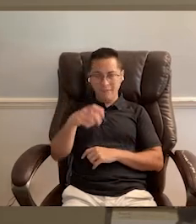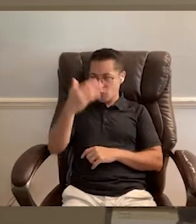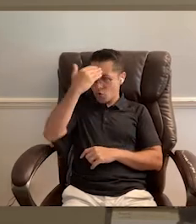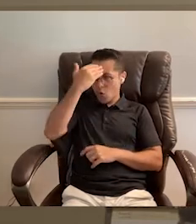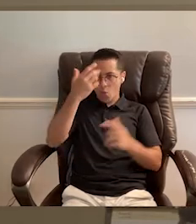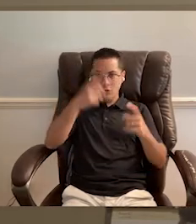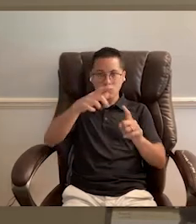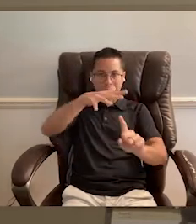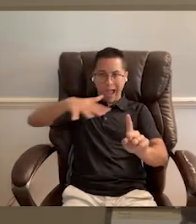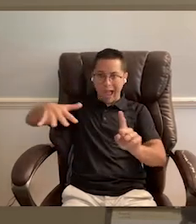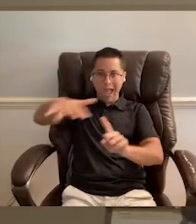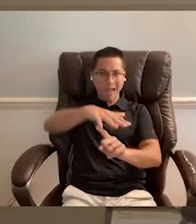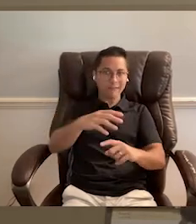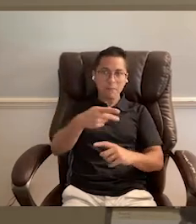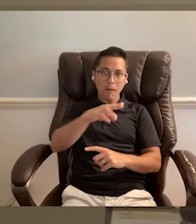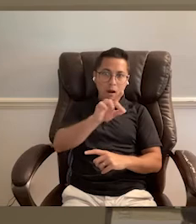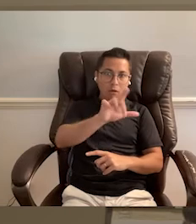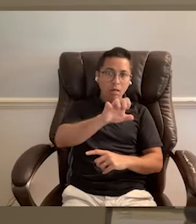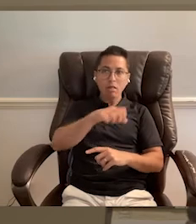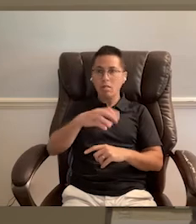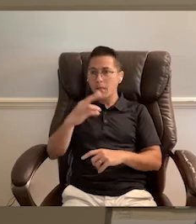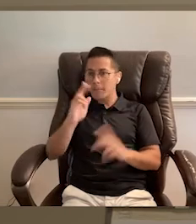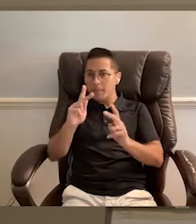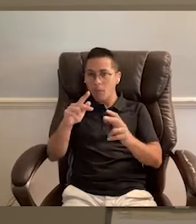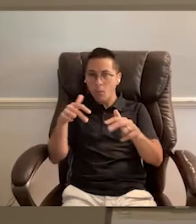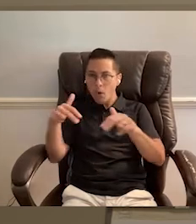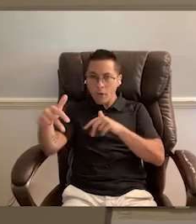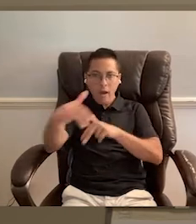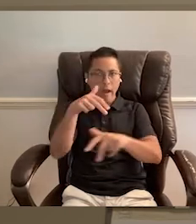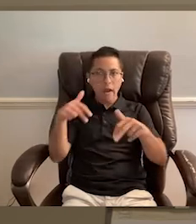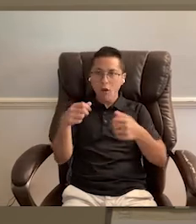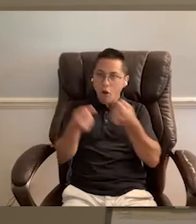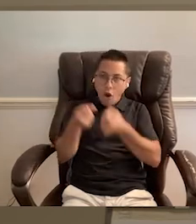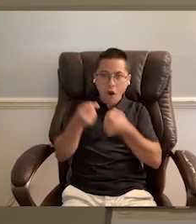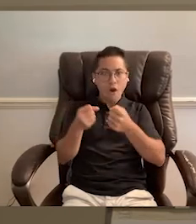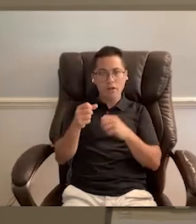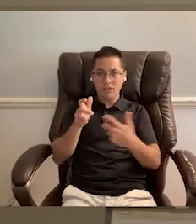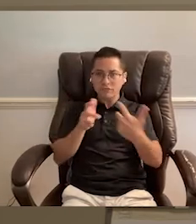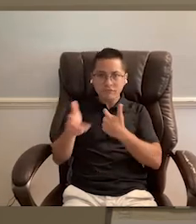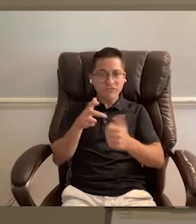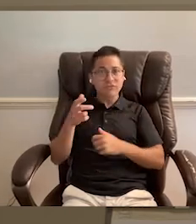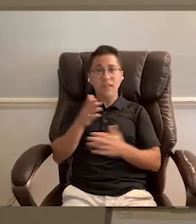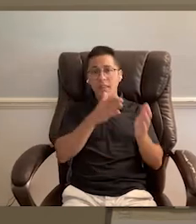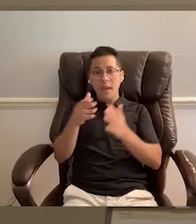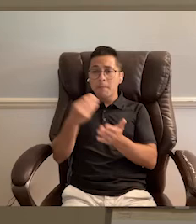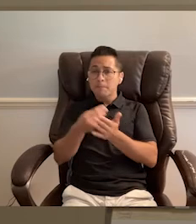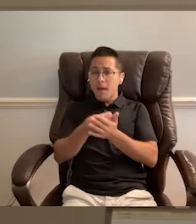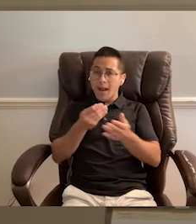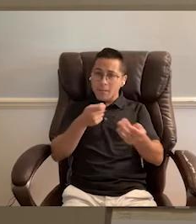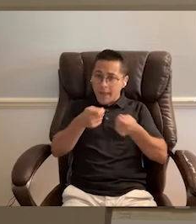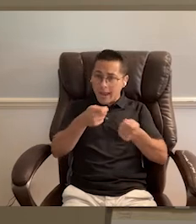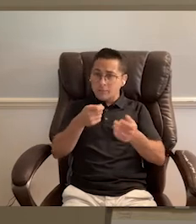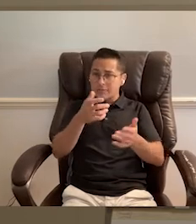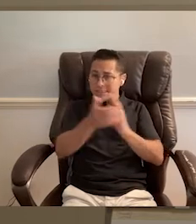motions are recognized by optical tracking of infrared markers. So what's different here is that we have tangible objects, like a broomstick here.